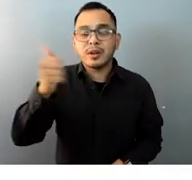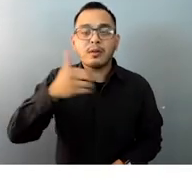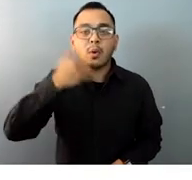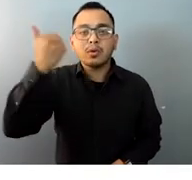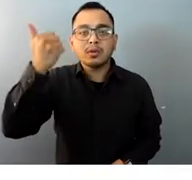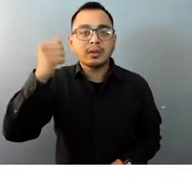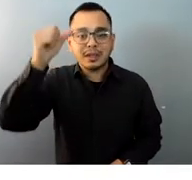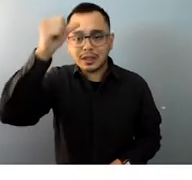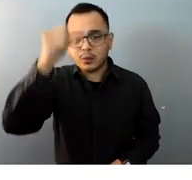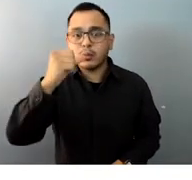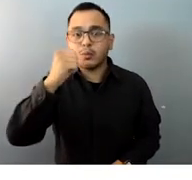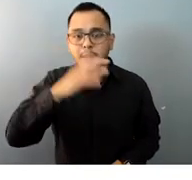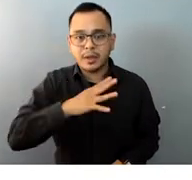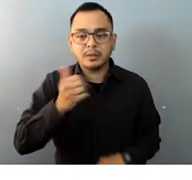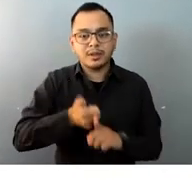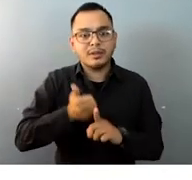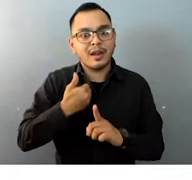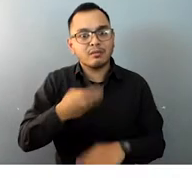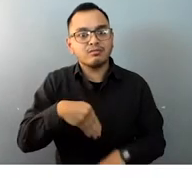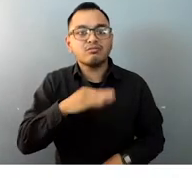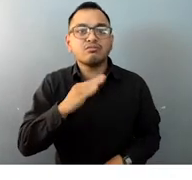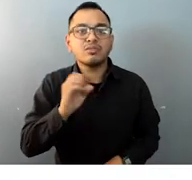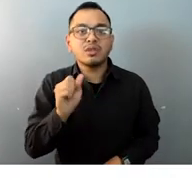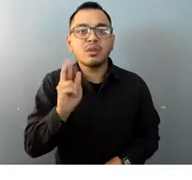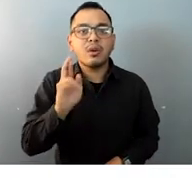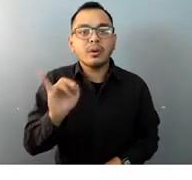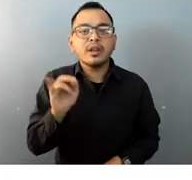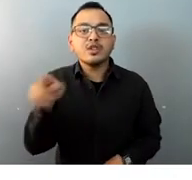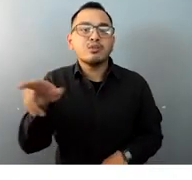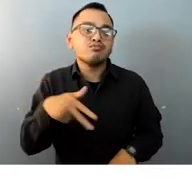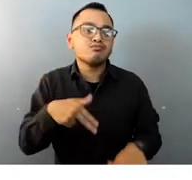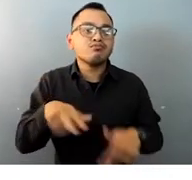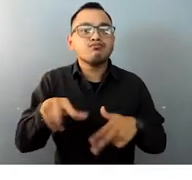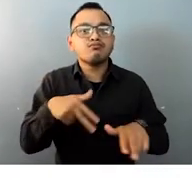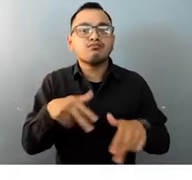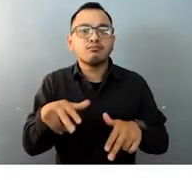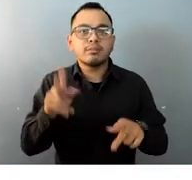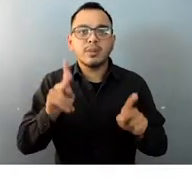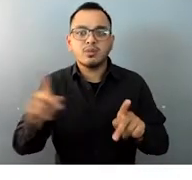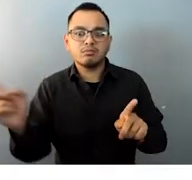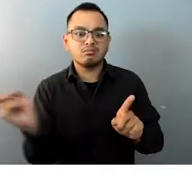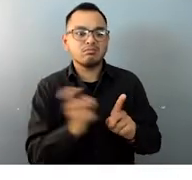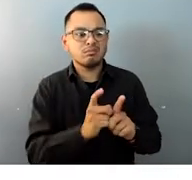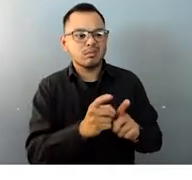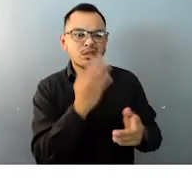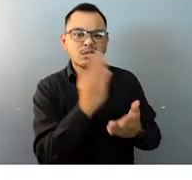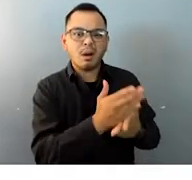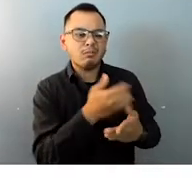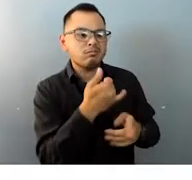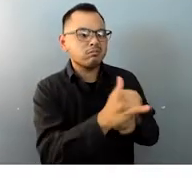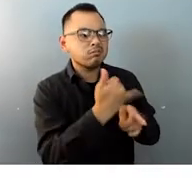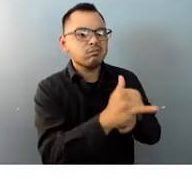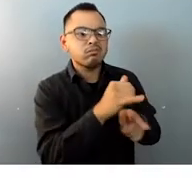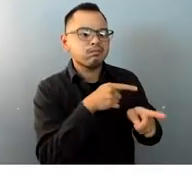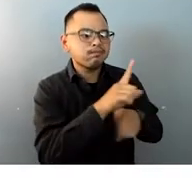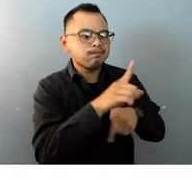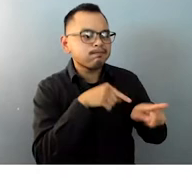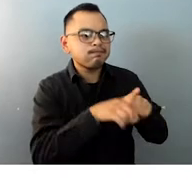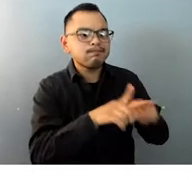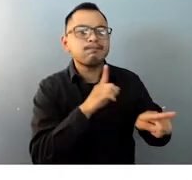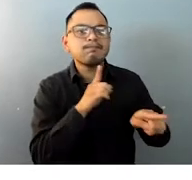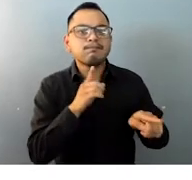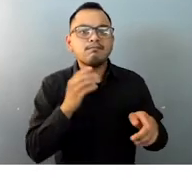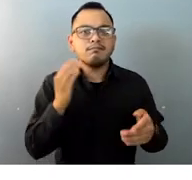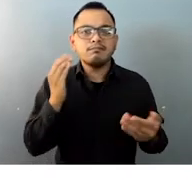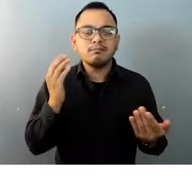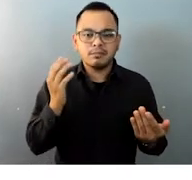my mother, who's an elderly Indian woman who wears a sari, goes for a walk in the neighborhood, has had people stop, yell